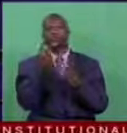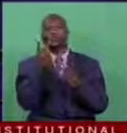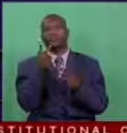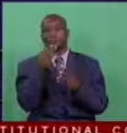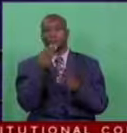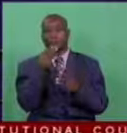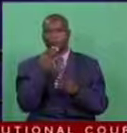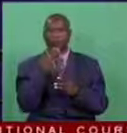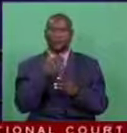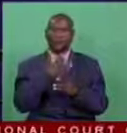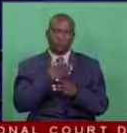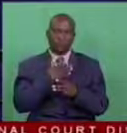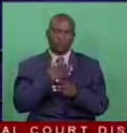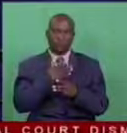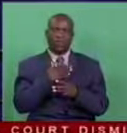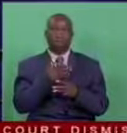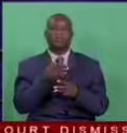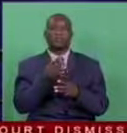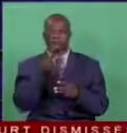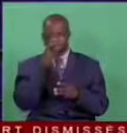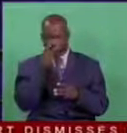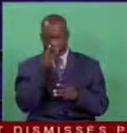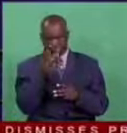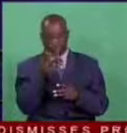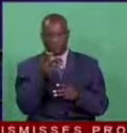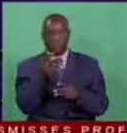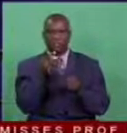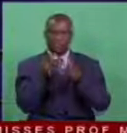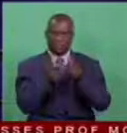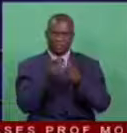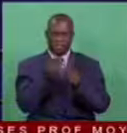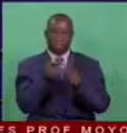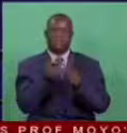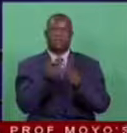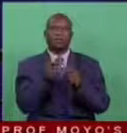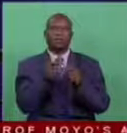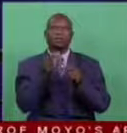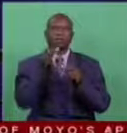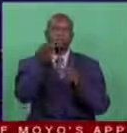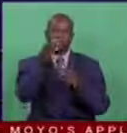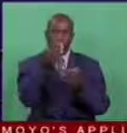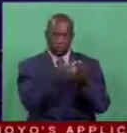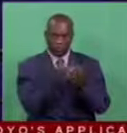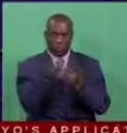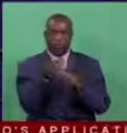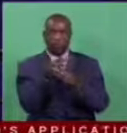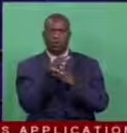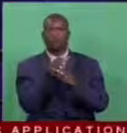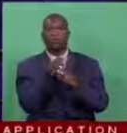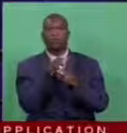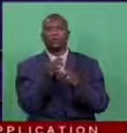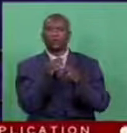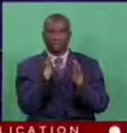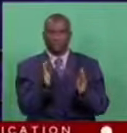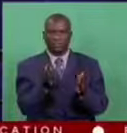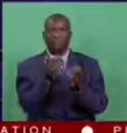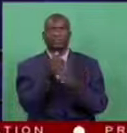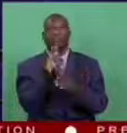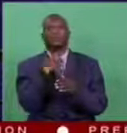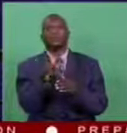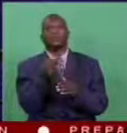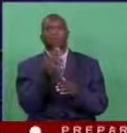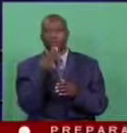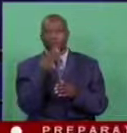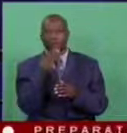say, let's find ways and mechanisms to save future generations, meaning all of us who came in after